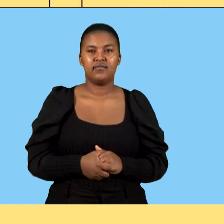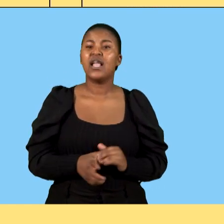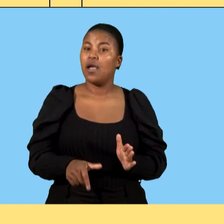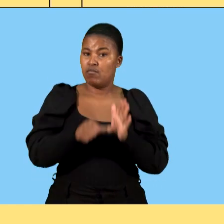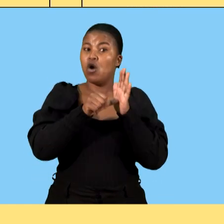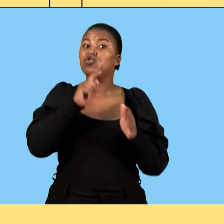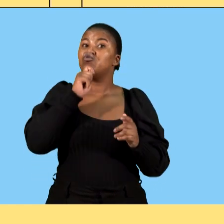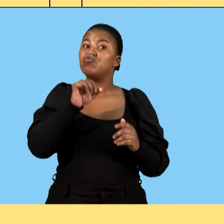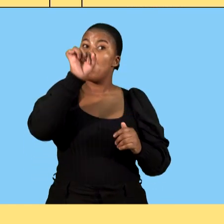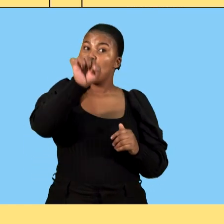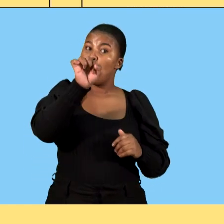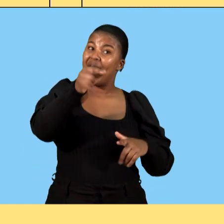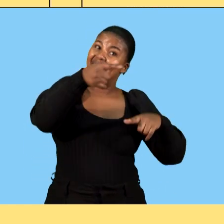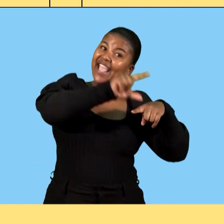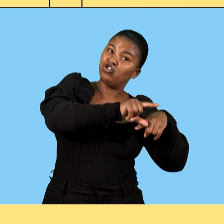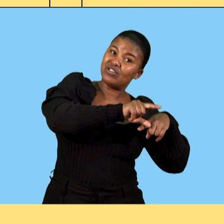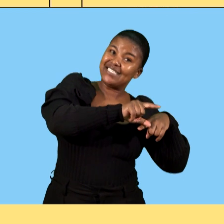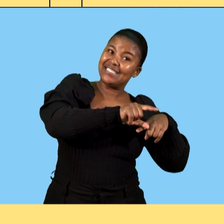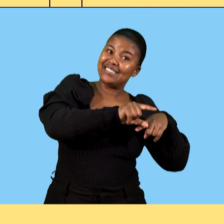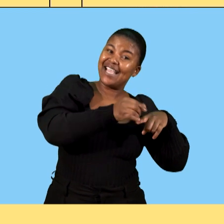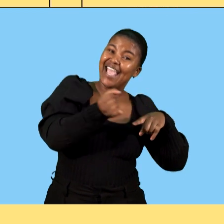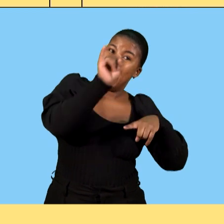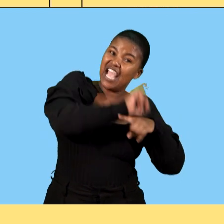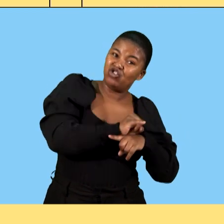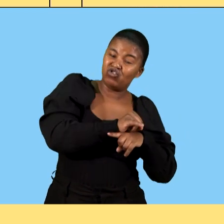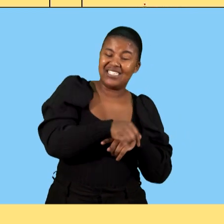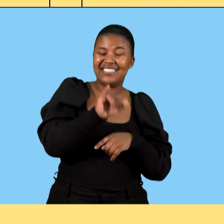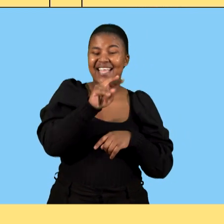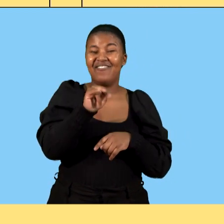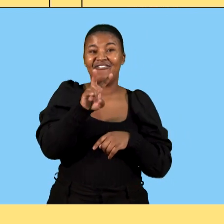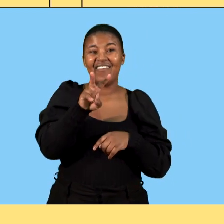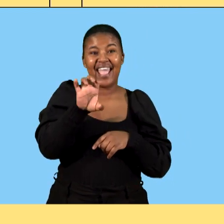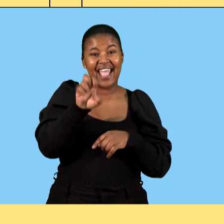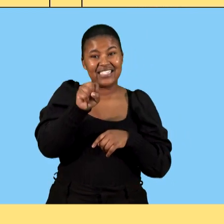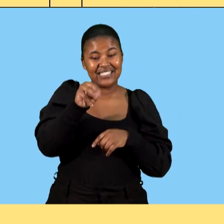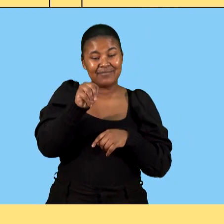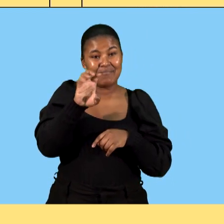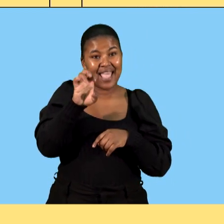on investment account, you must add these two amounts, that is your 9.6